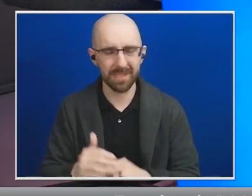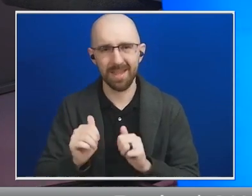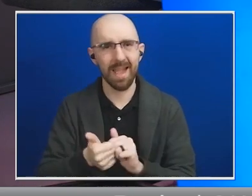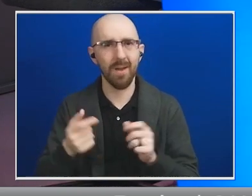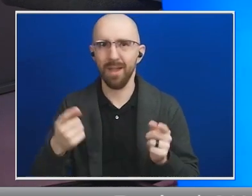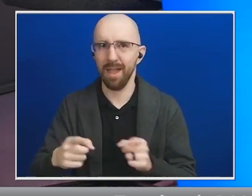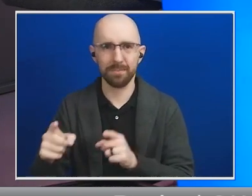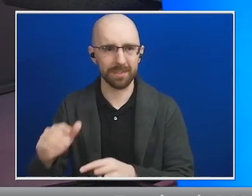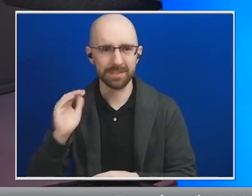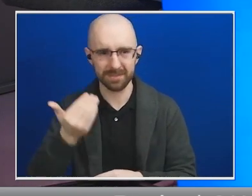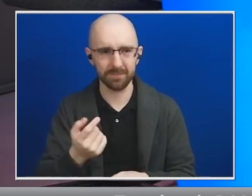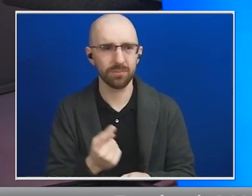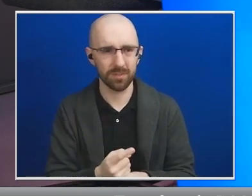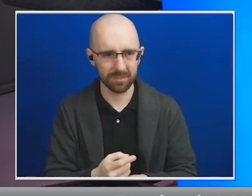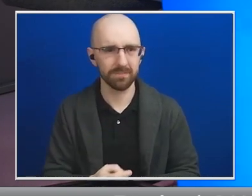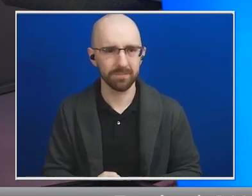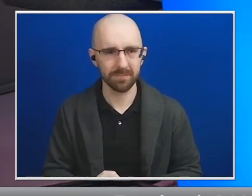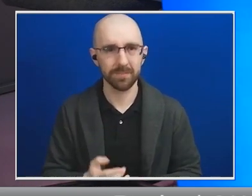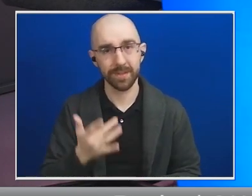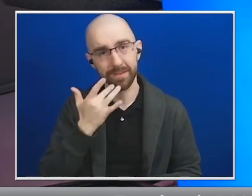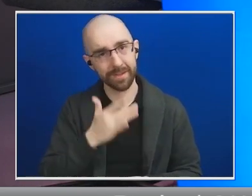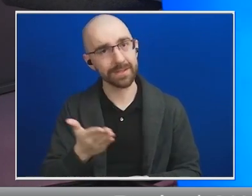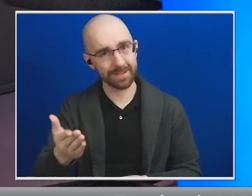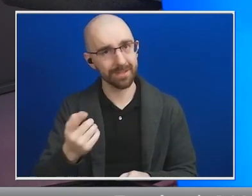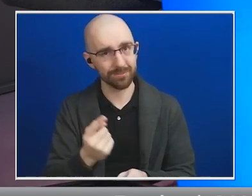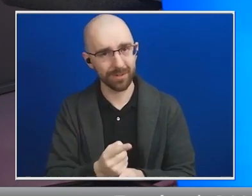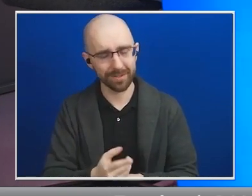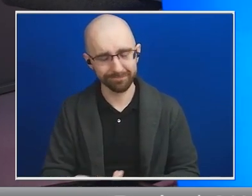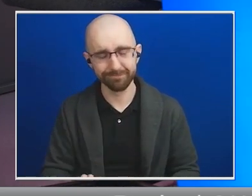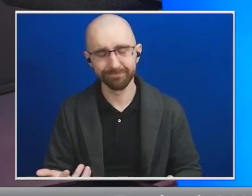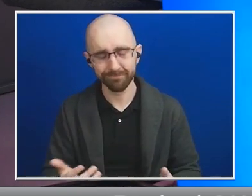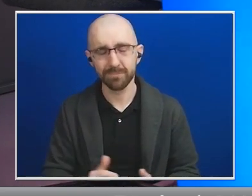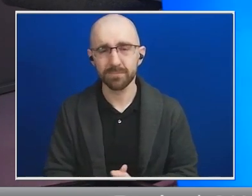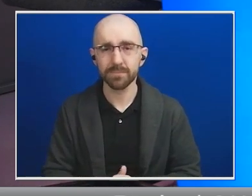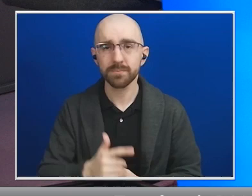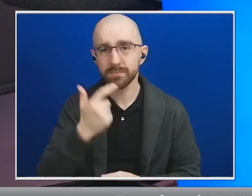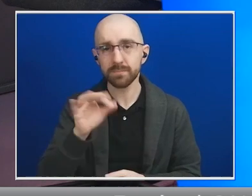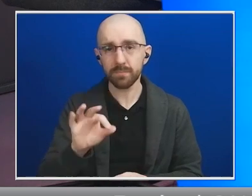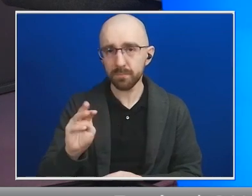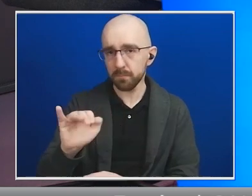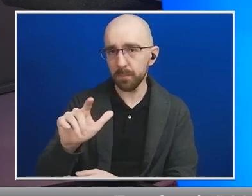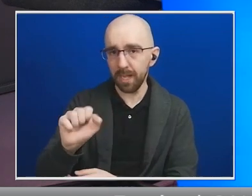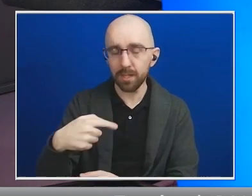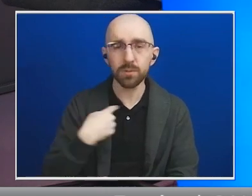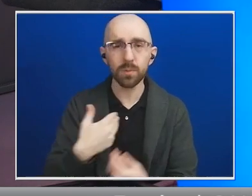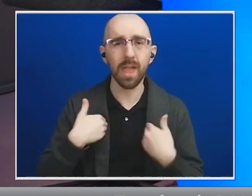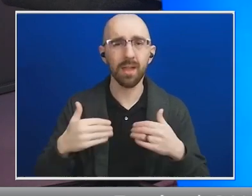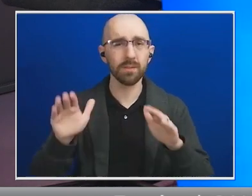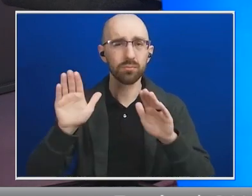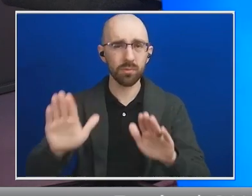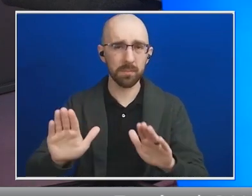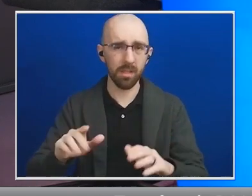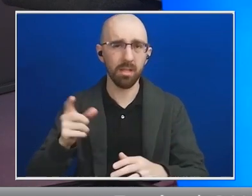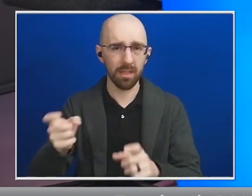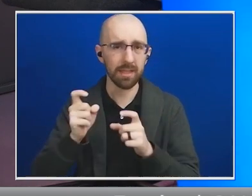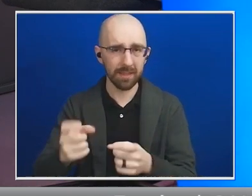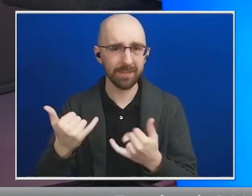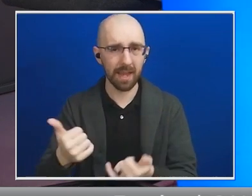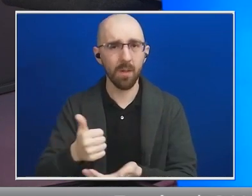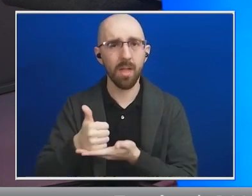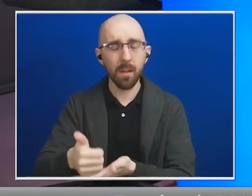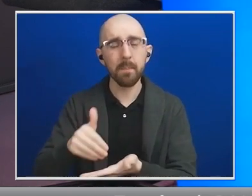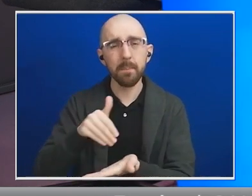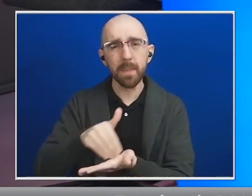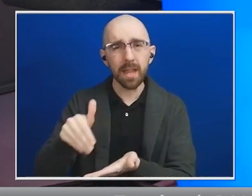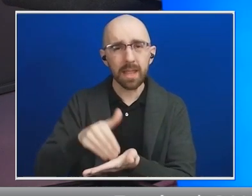somehow. Lucky Miles, right? Yeah. But because of Miles, we have this incredible gift that's now helping millions of